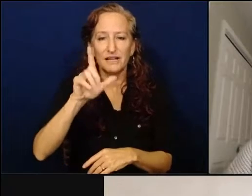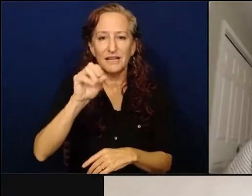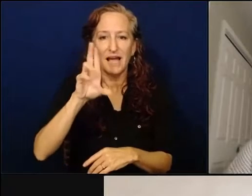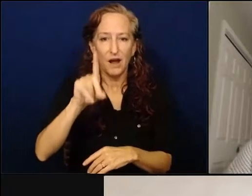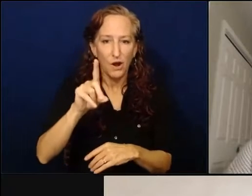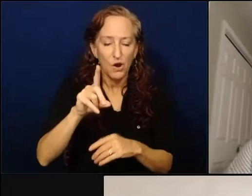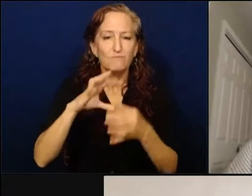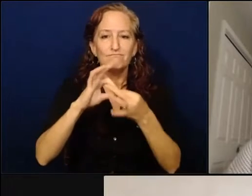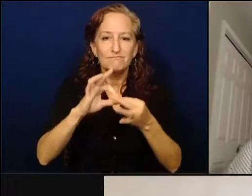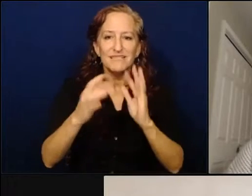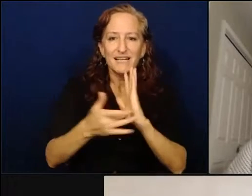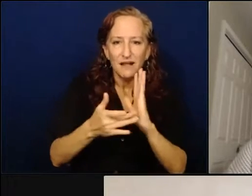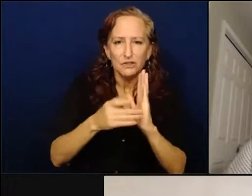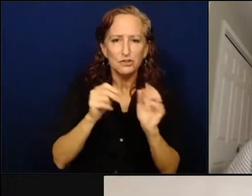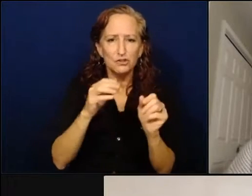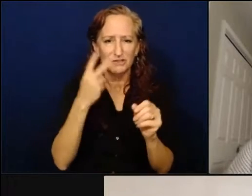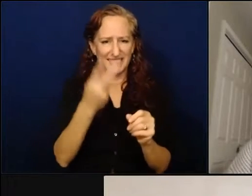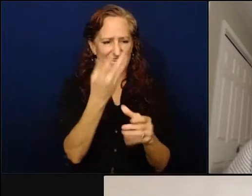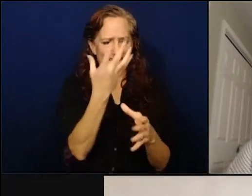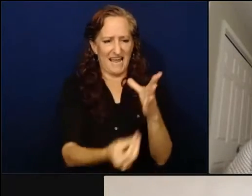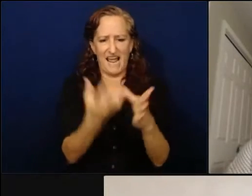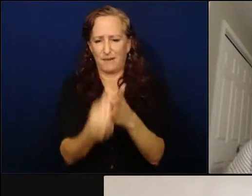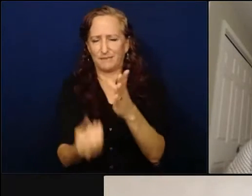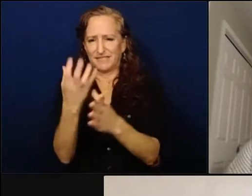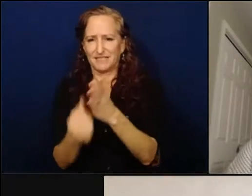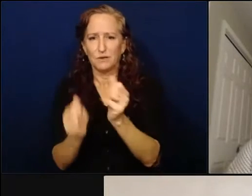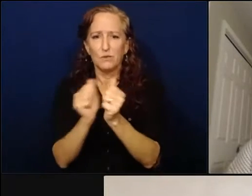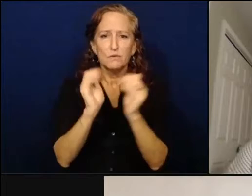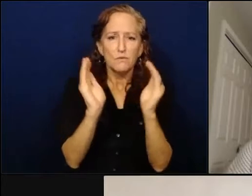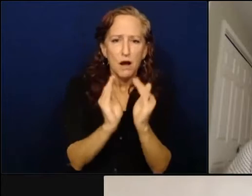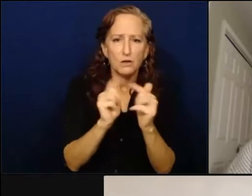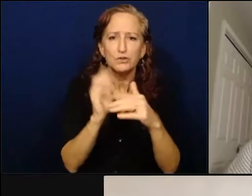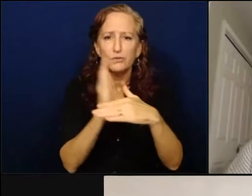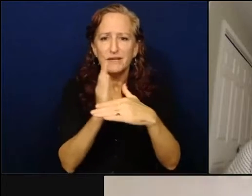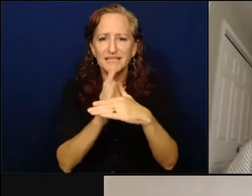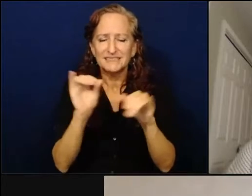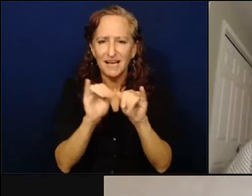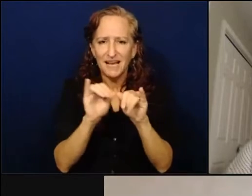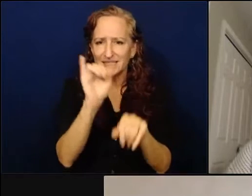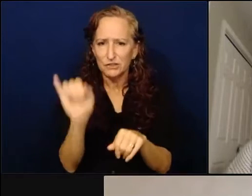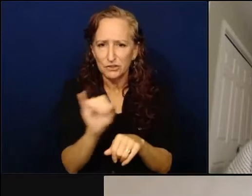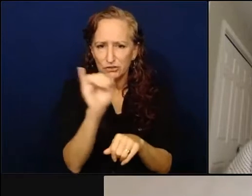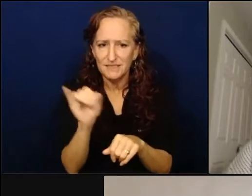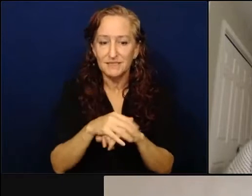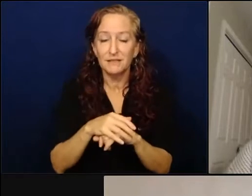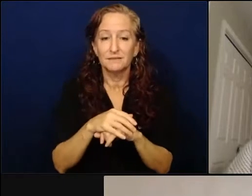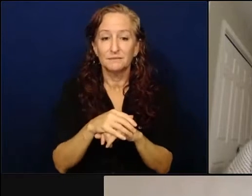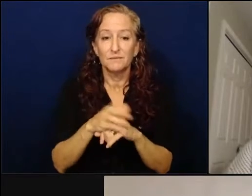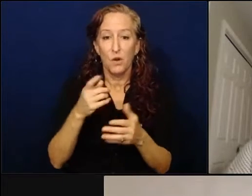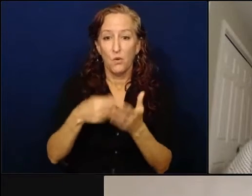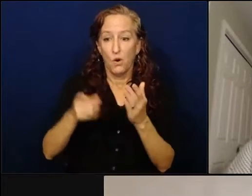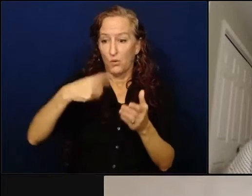technology to fill some of these gaps that you were seeing with small to mid-sized international sellers. So we're seeing, obviously, with everyone at